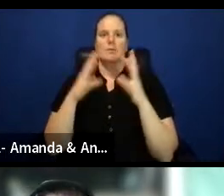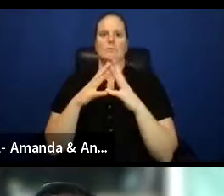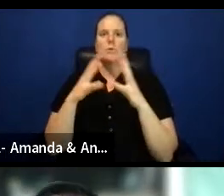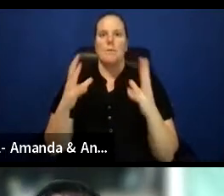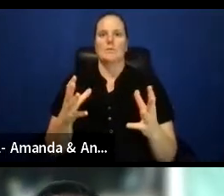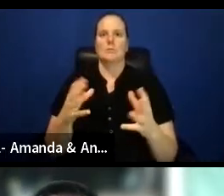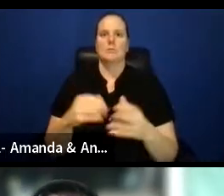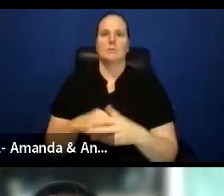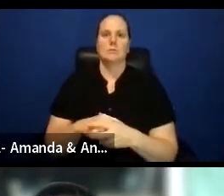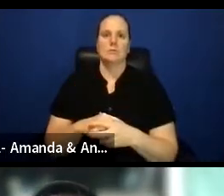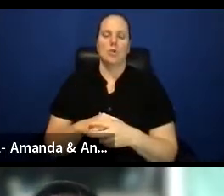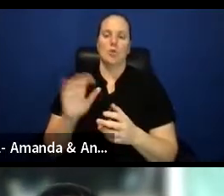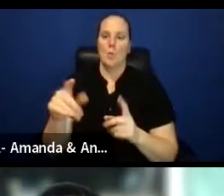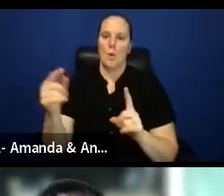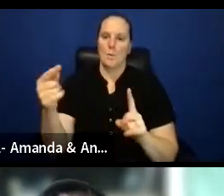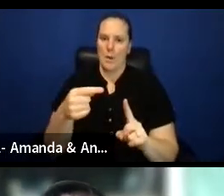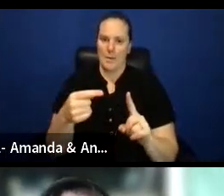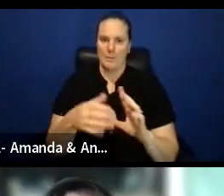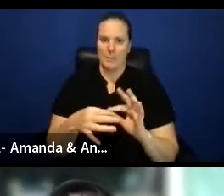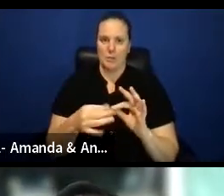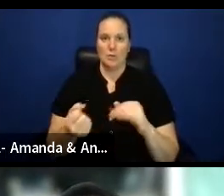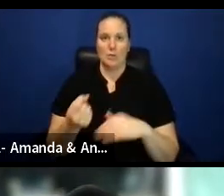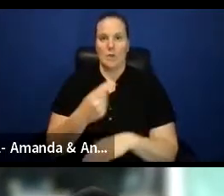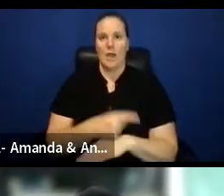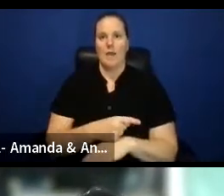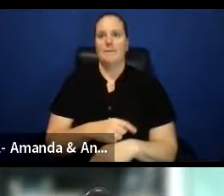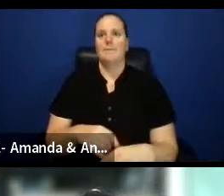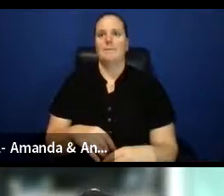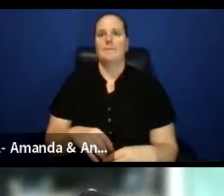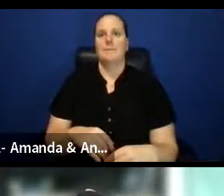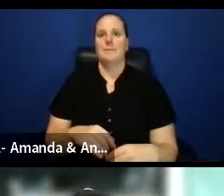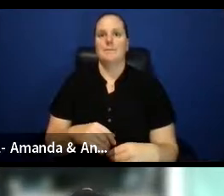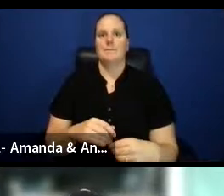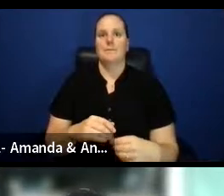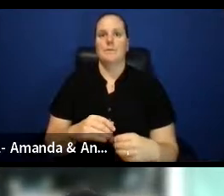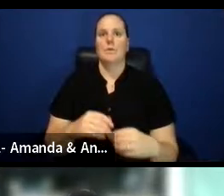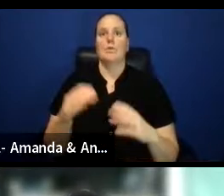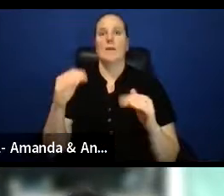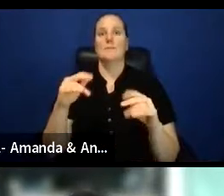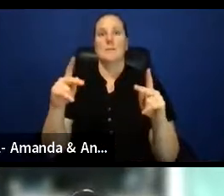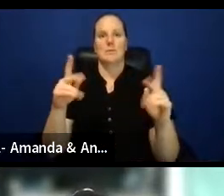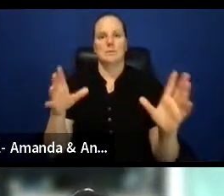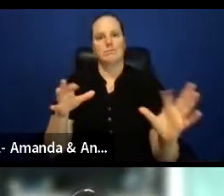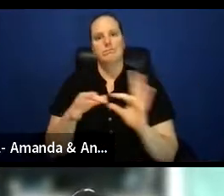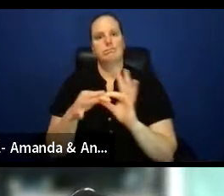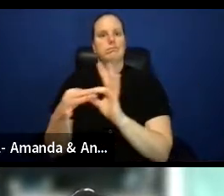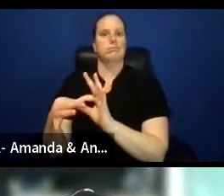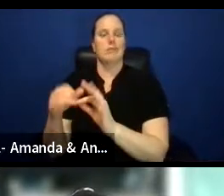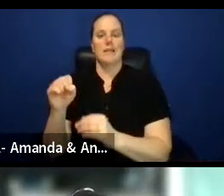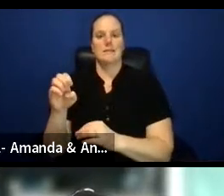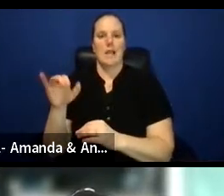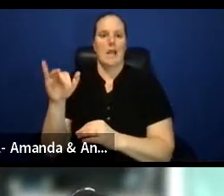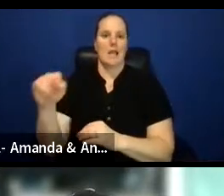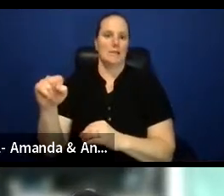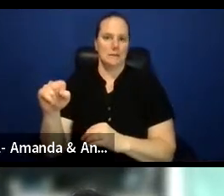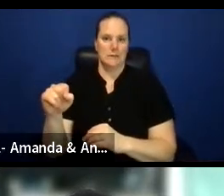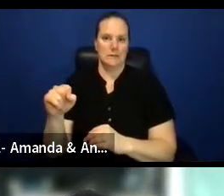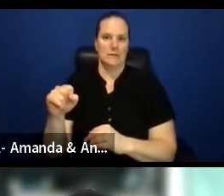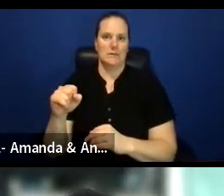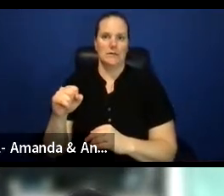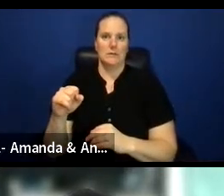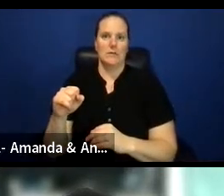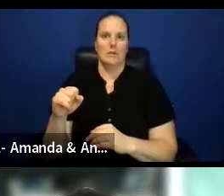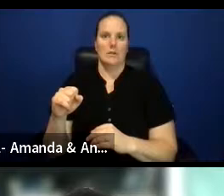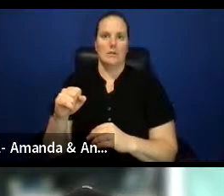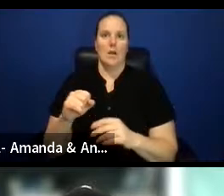I'm curious. And then to your point that you mentioned today, Greg, was like, you all expect folks to tie it to the SEIS, right? So like